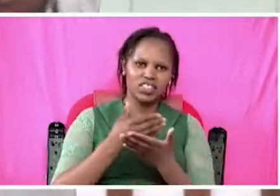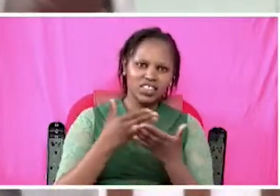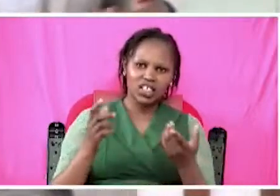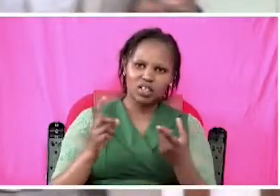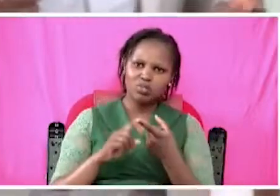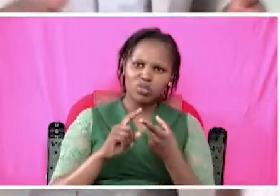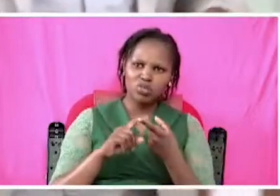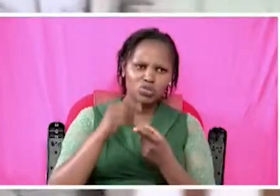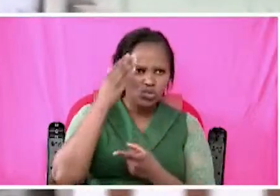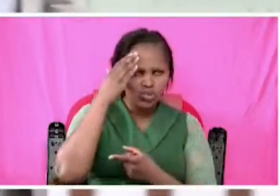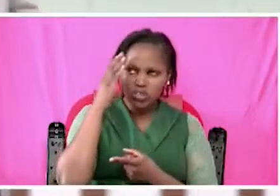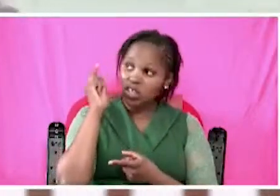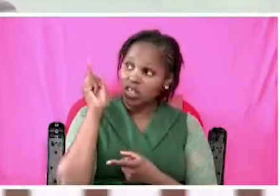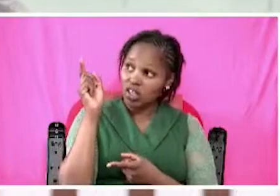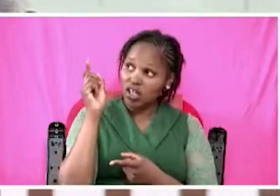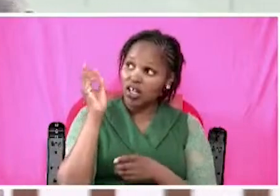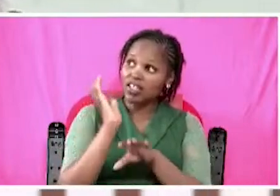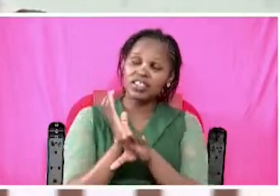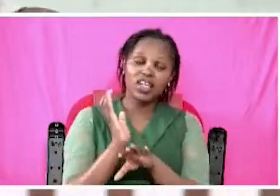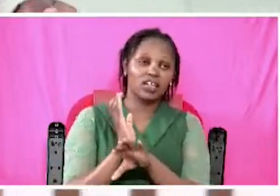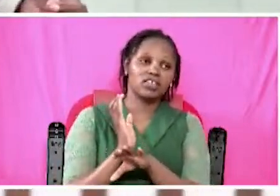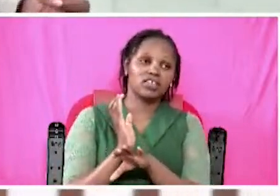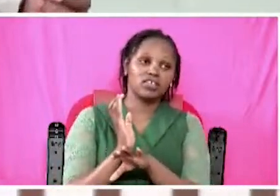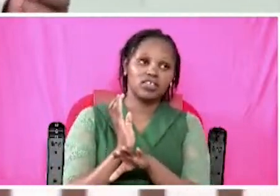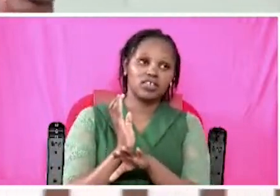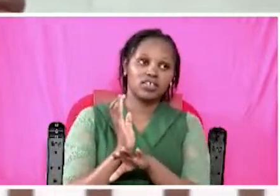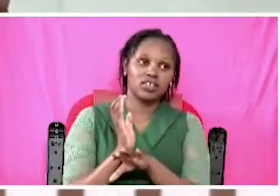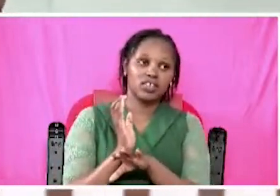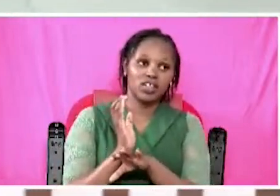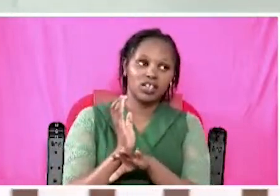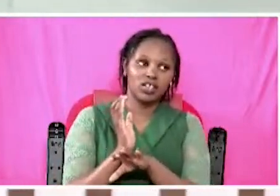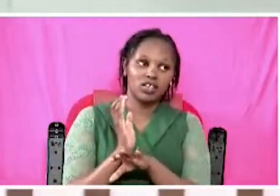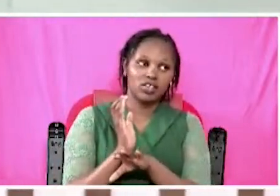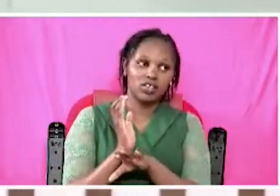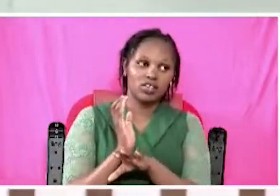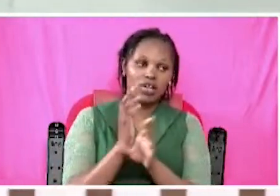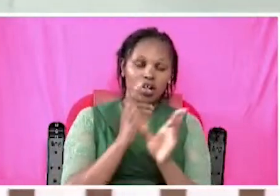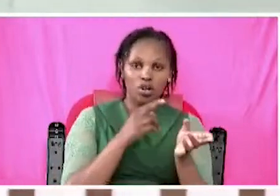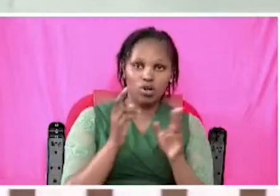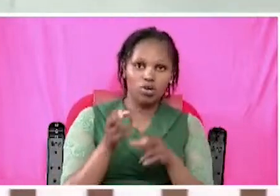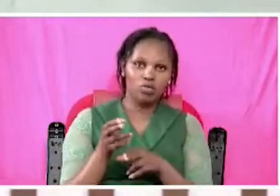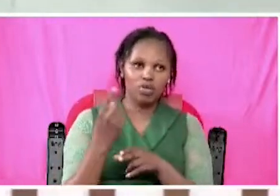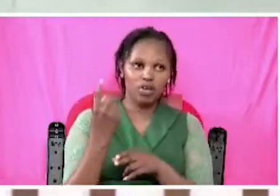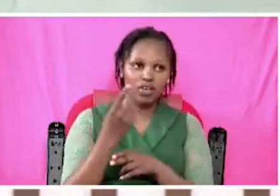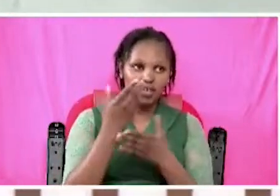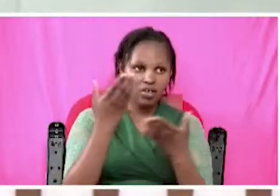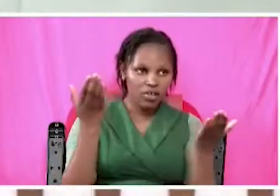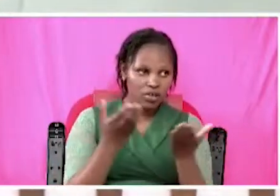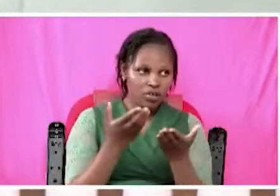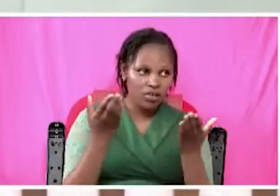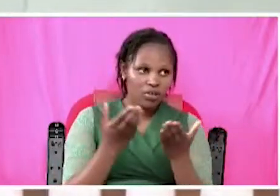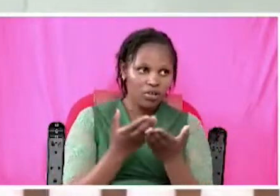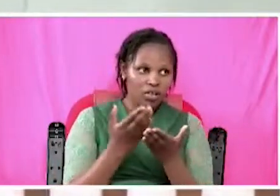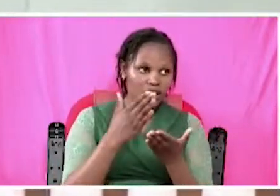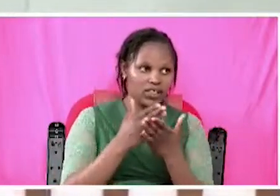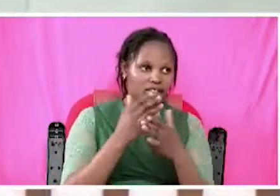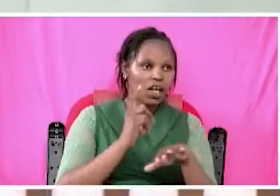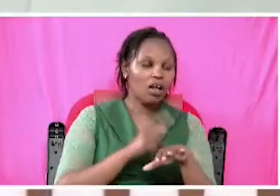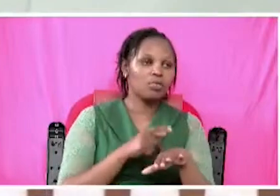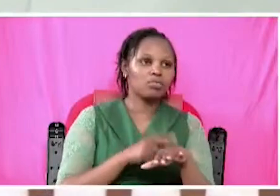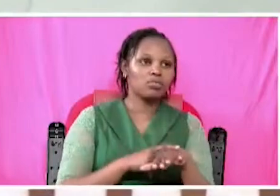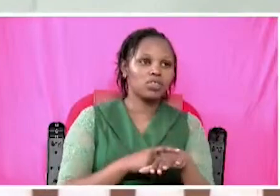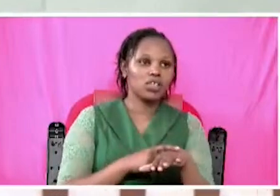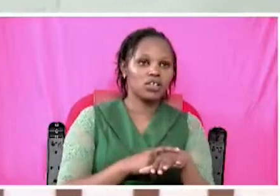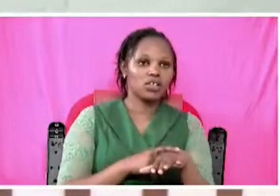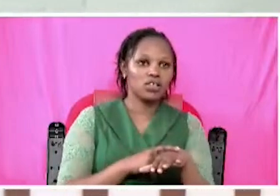church. One, normally just where things sometimes, the rain begins